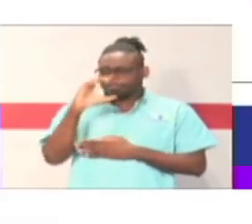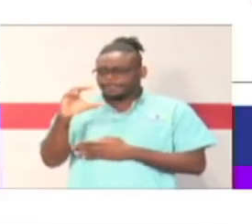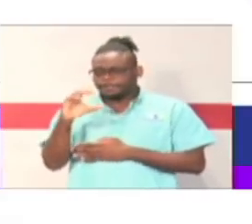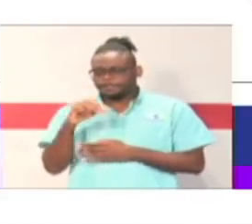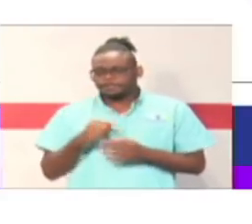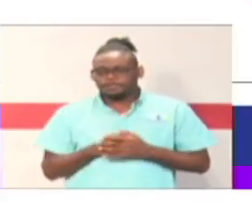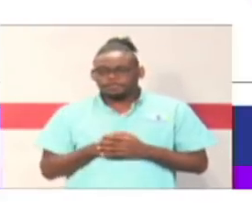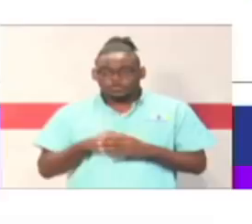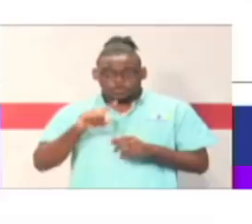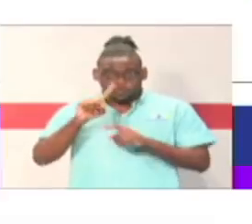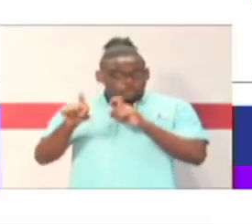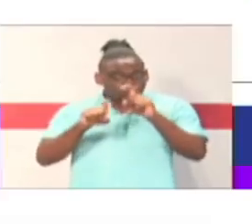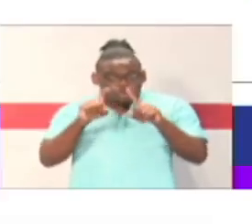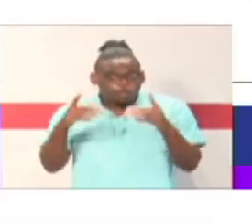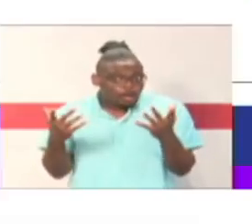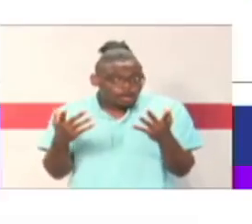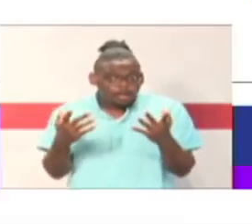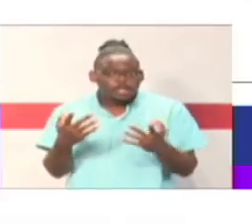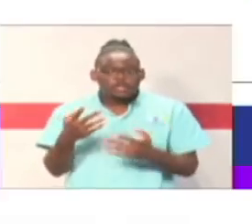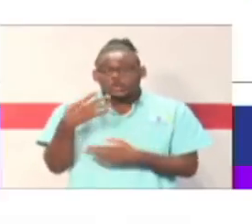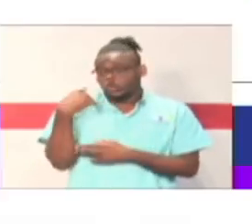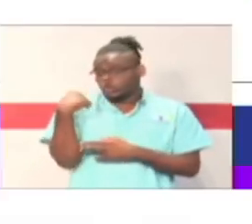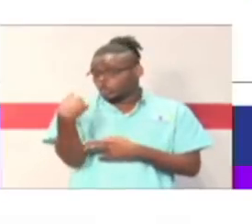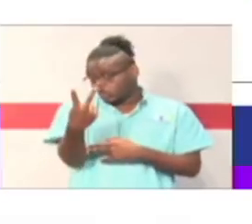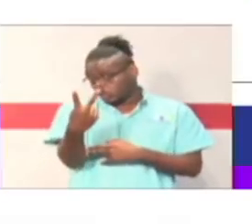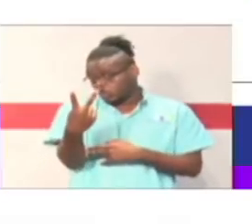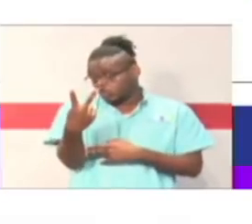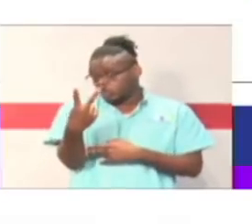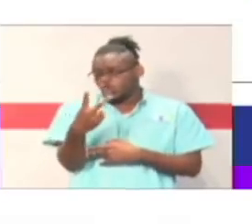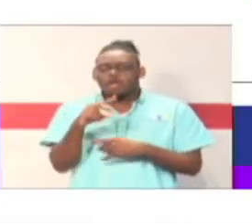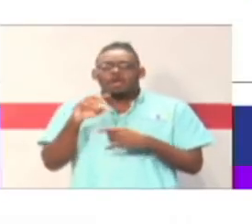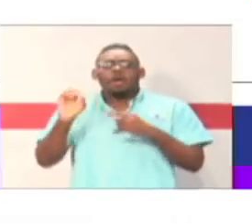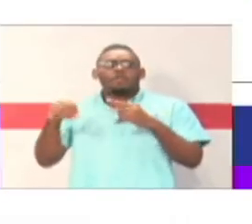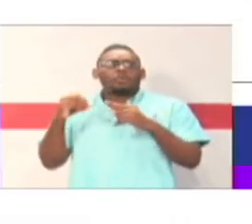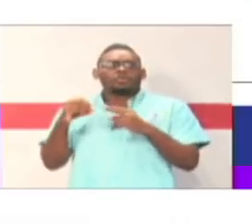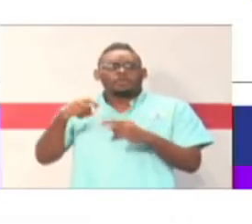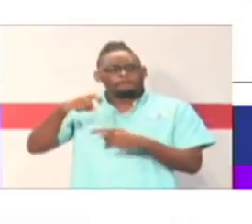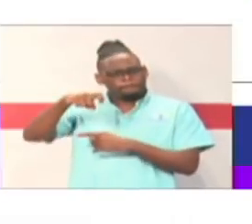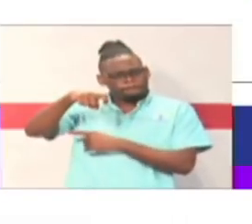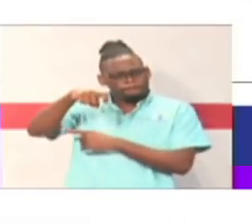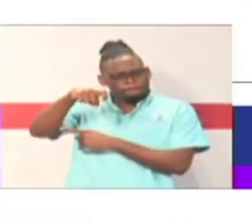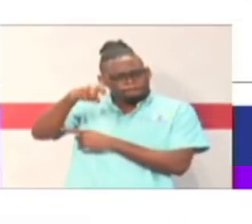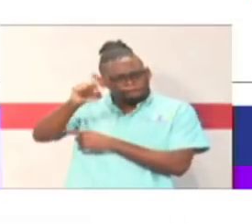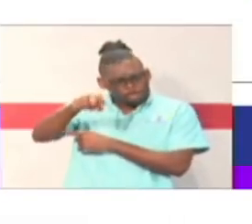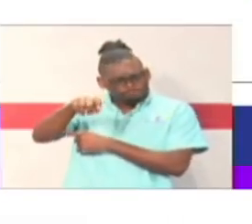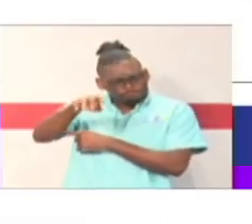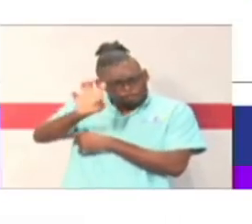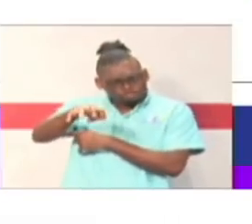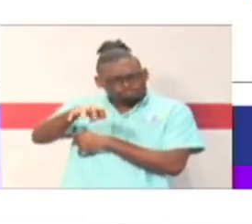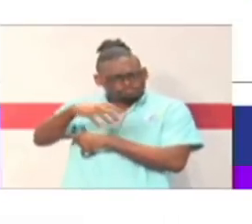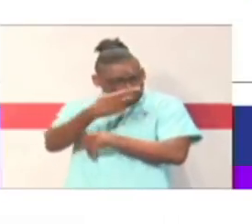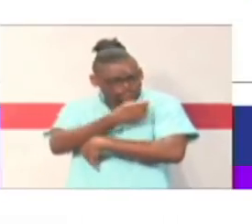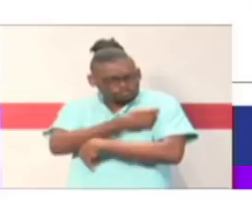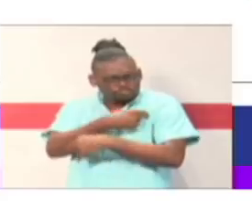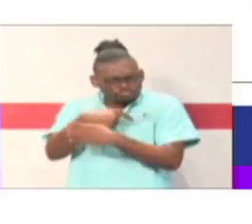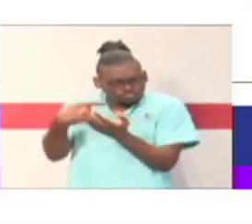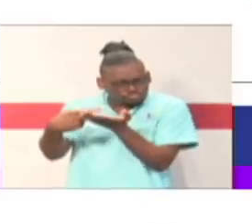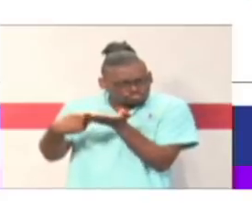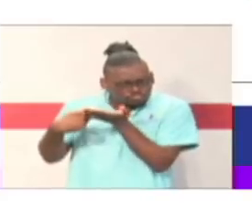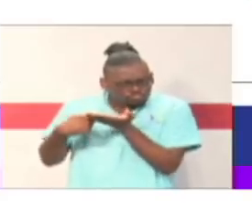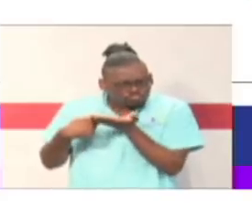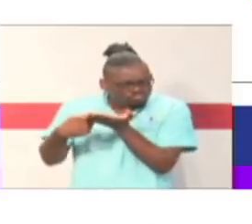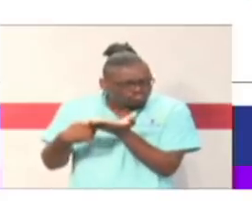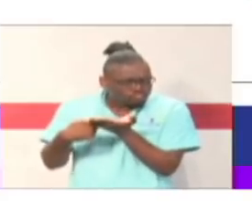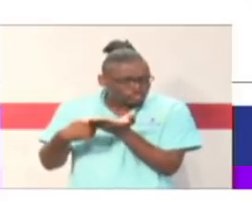two of them. The issue of mandatory vaccination is much a talking point in the country. Has